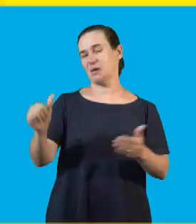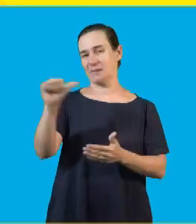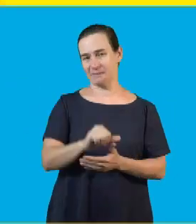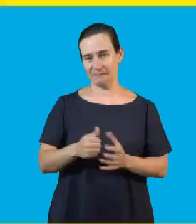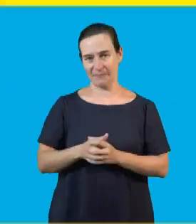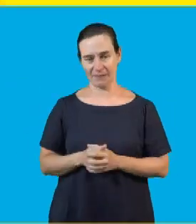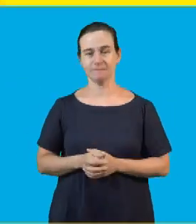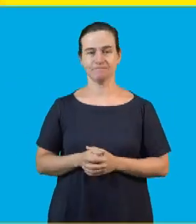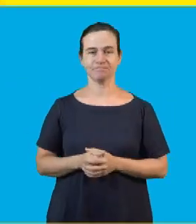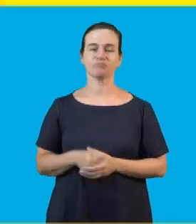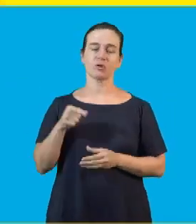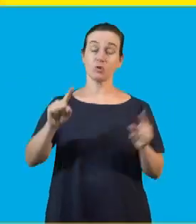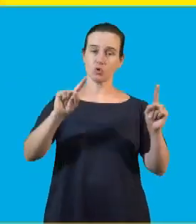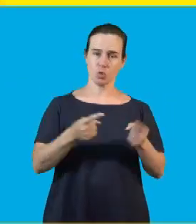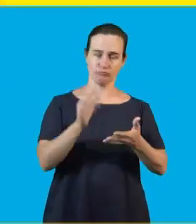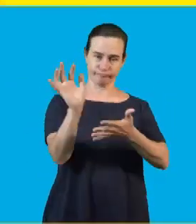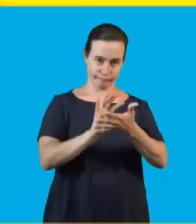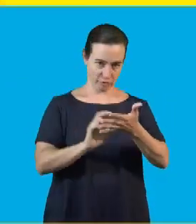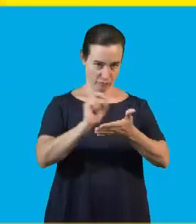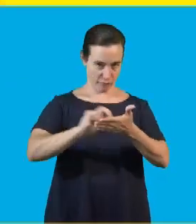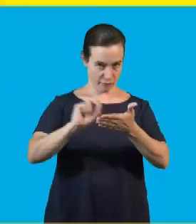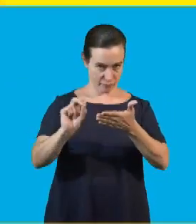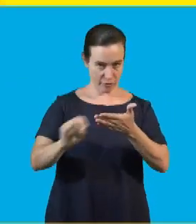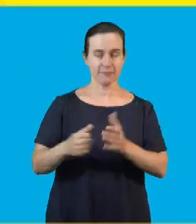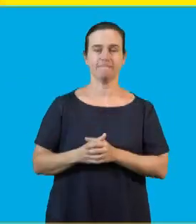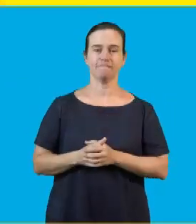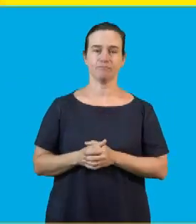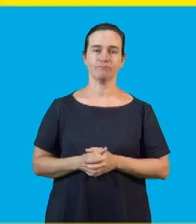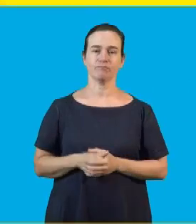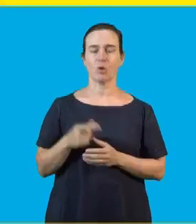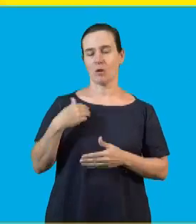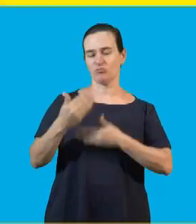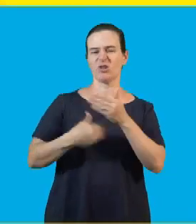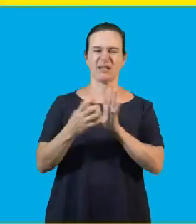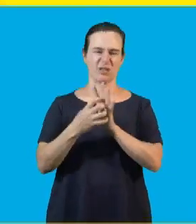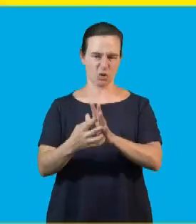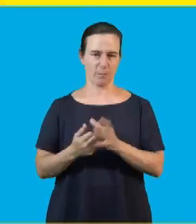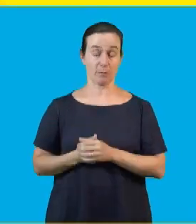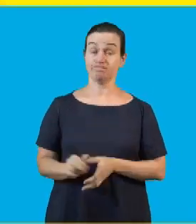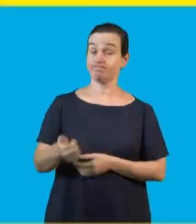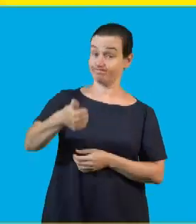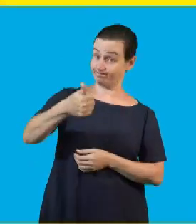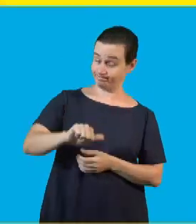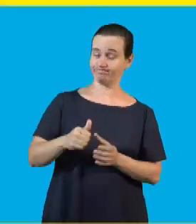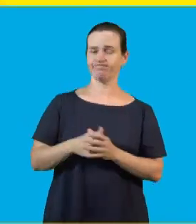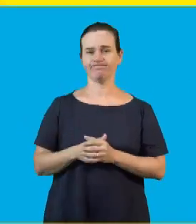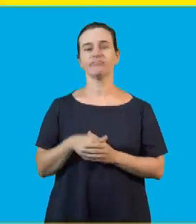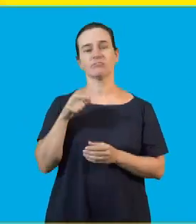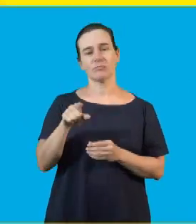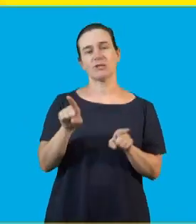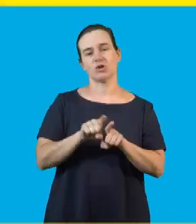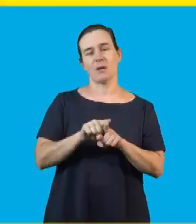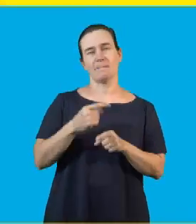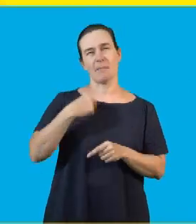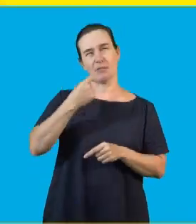Welcome back, learners, to this lesson on shorter transactional writing. Let's continue with our examples. The next example is also